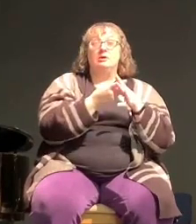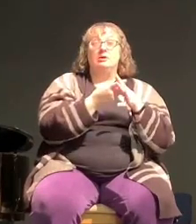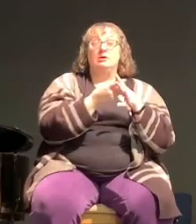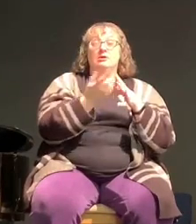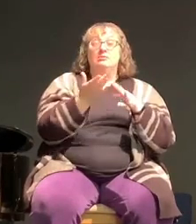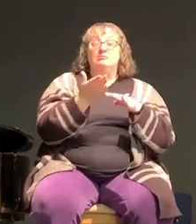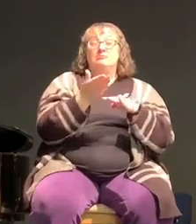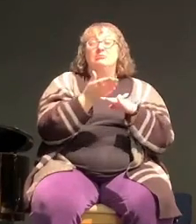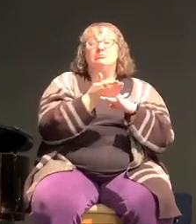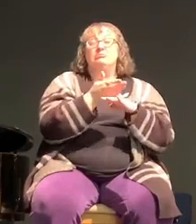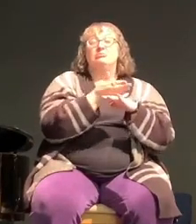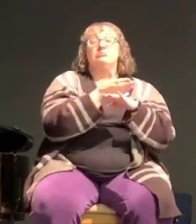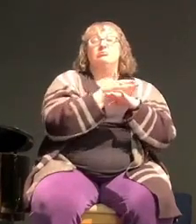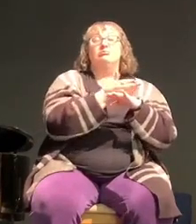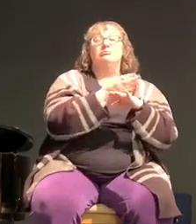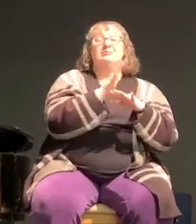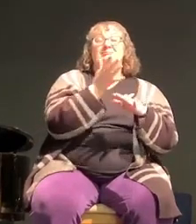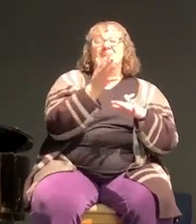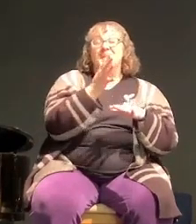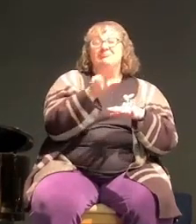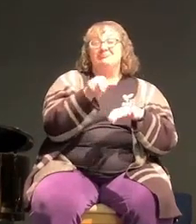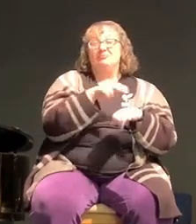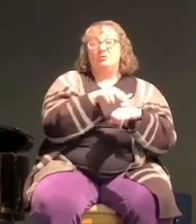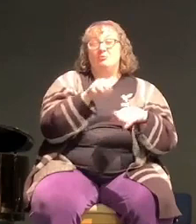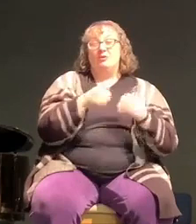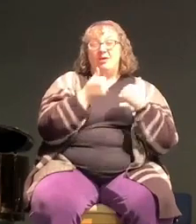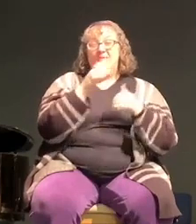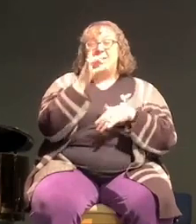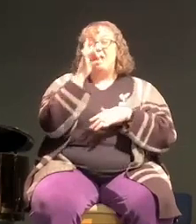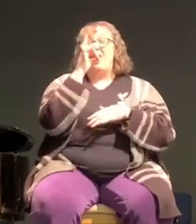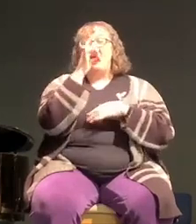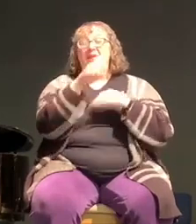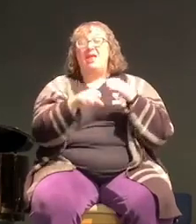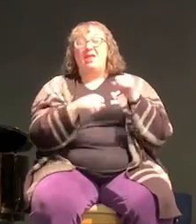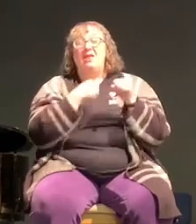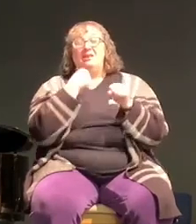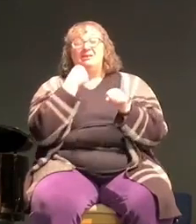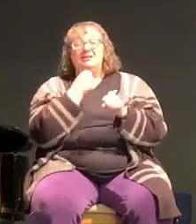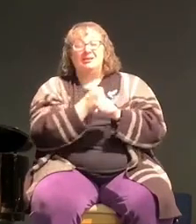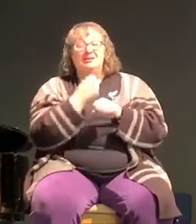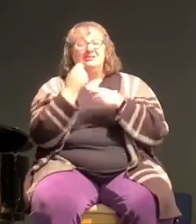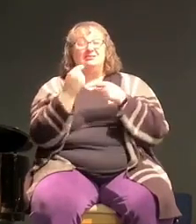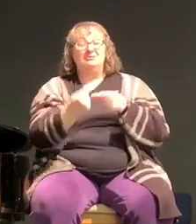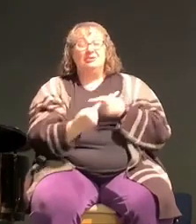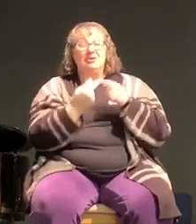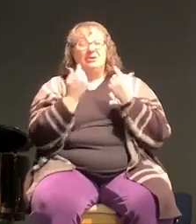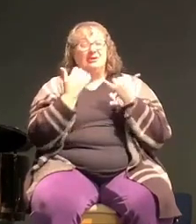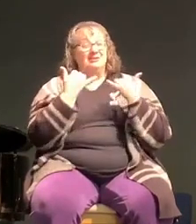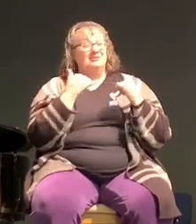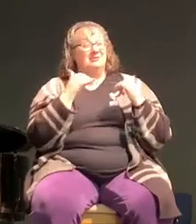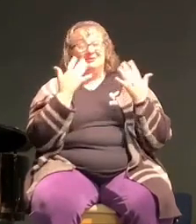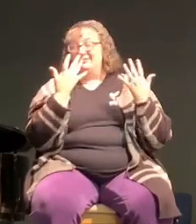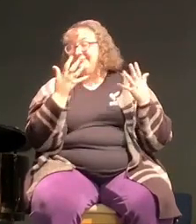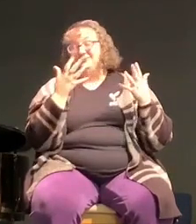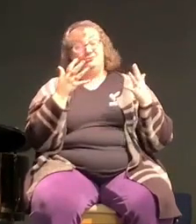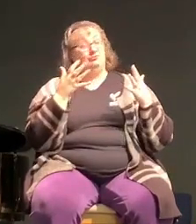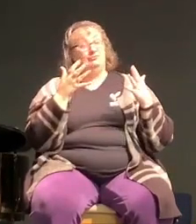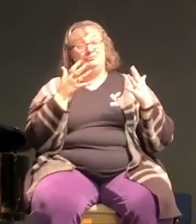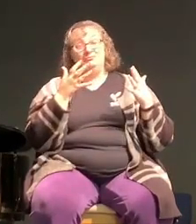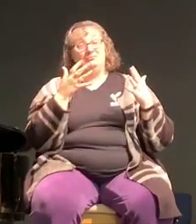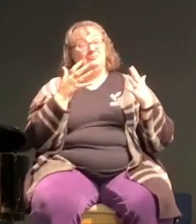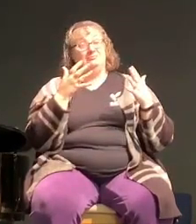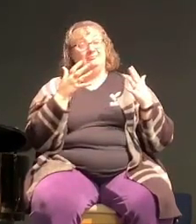semi-normal life. But the thing is, it was an 8-year long struggle. And it's still not over.